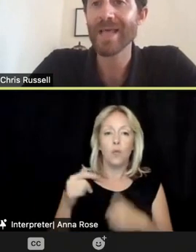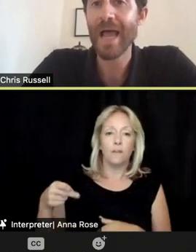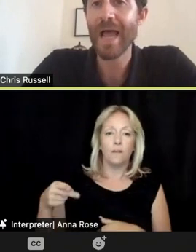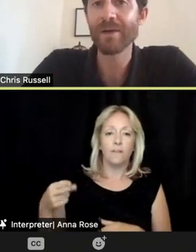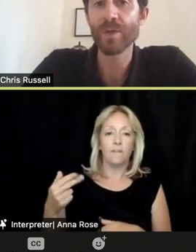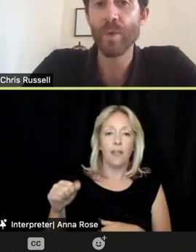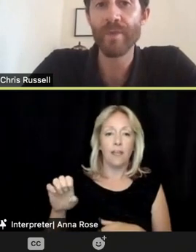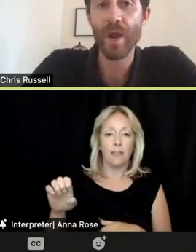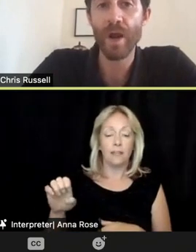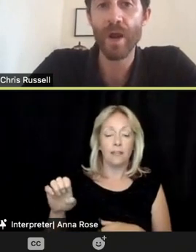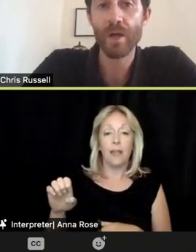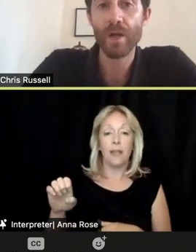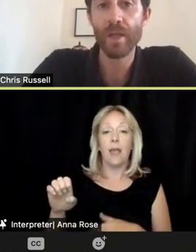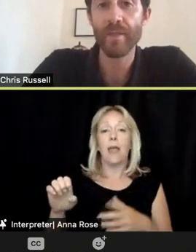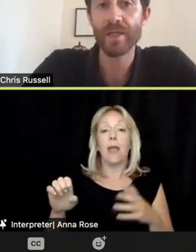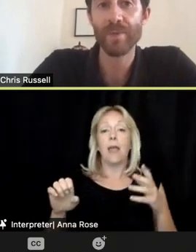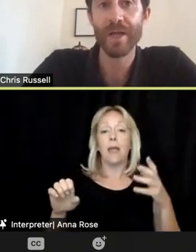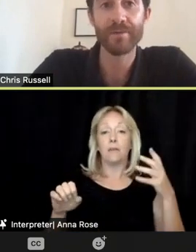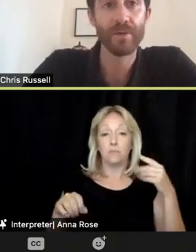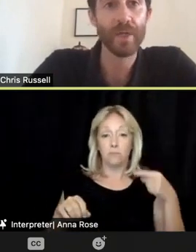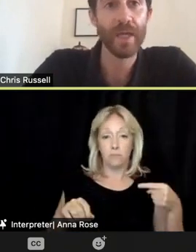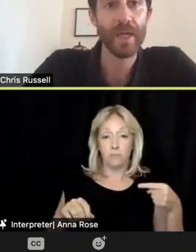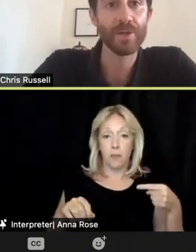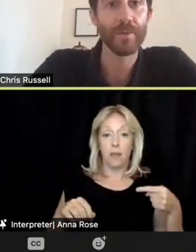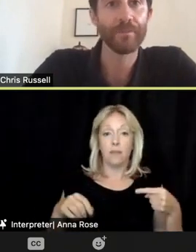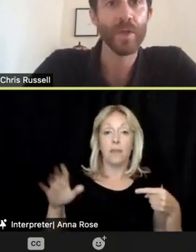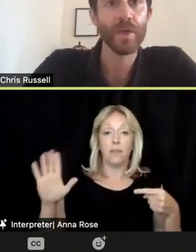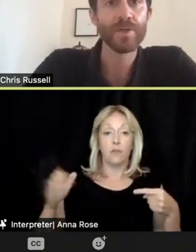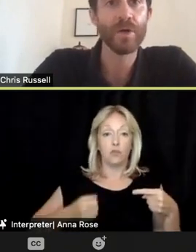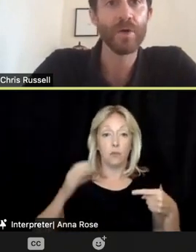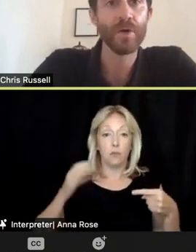and how does that align with where they are in their expressive